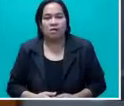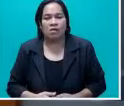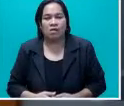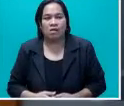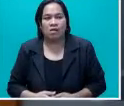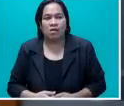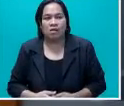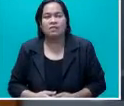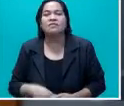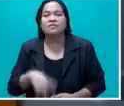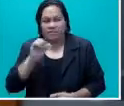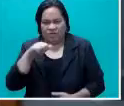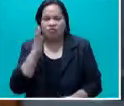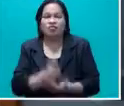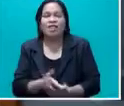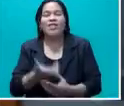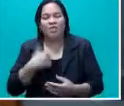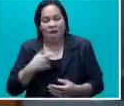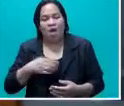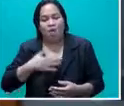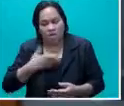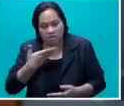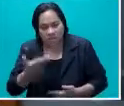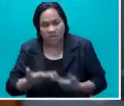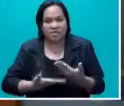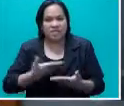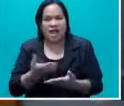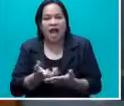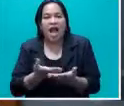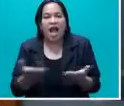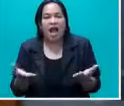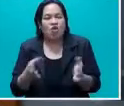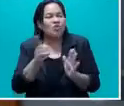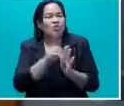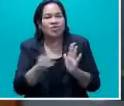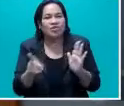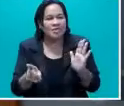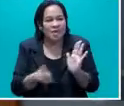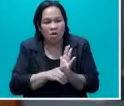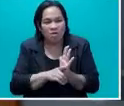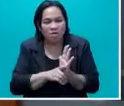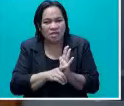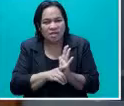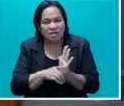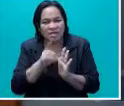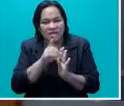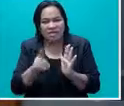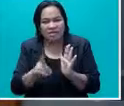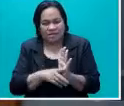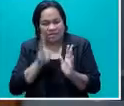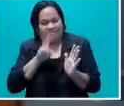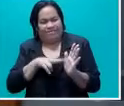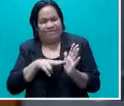Exactly, Honorable Corella Vesau, that's why I'm trying to emphasize how our democracy is